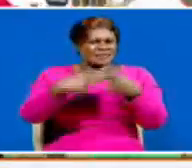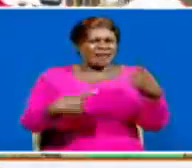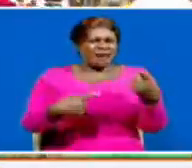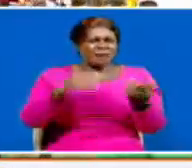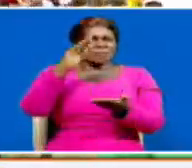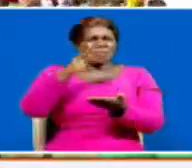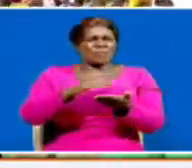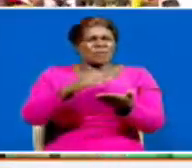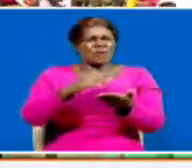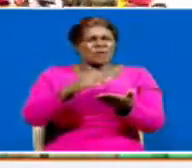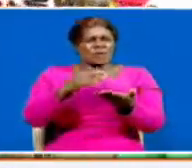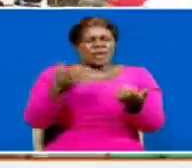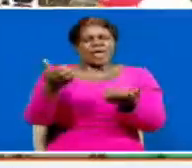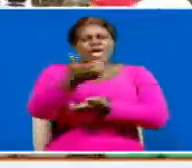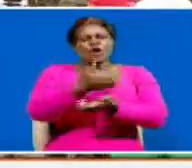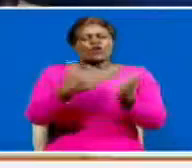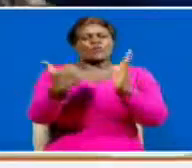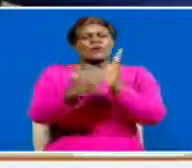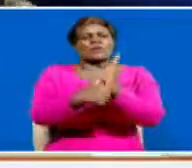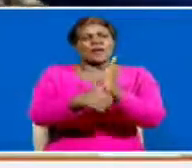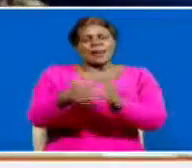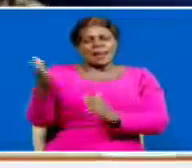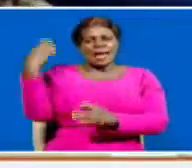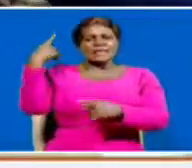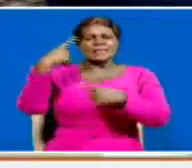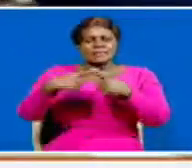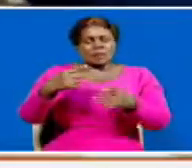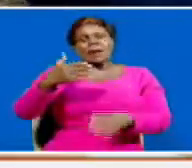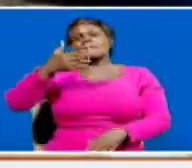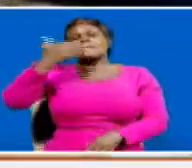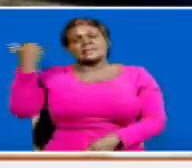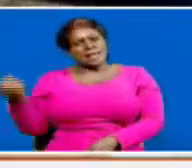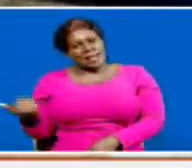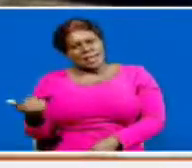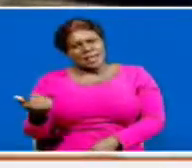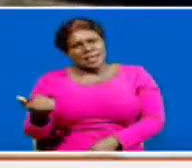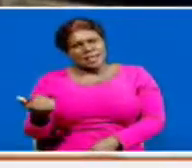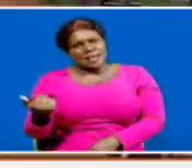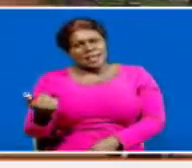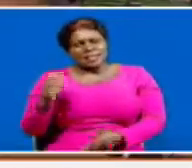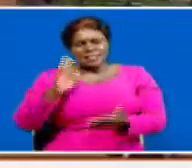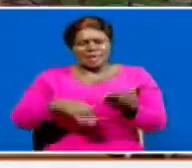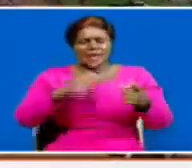years to the harsh economic times. Last year was more better kuliko this year.